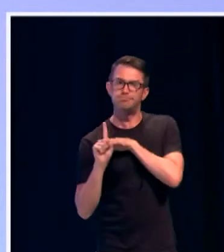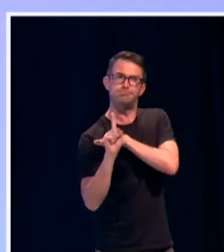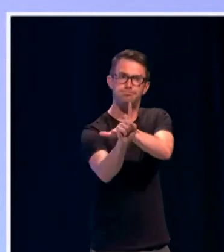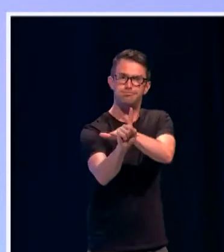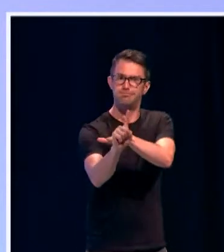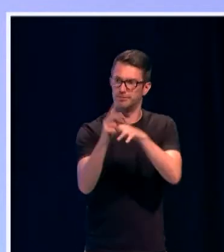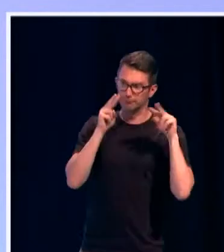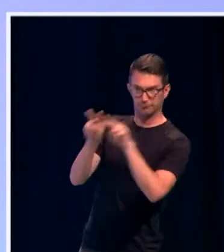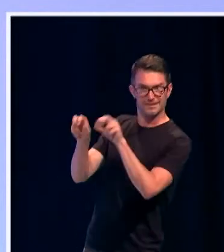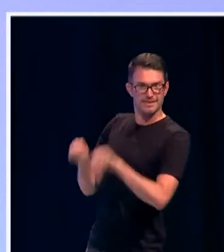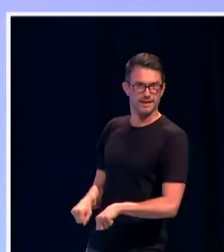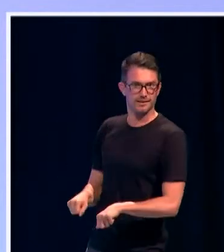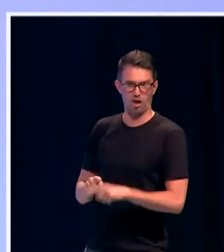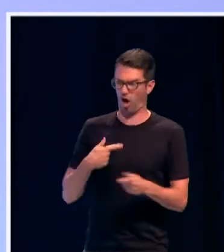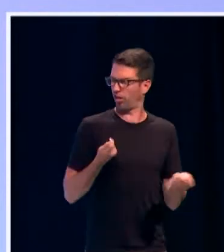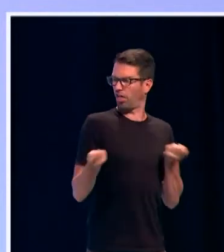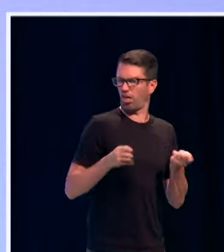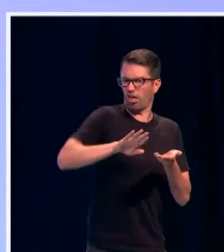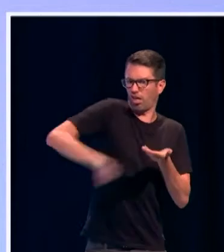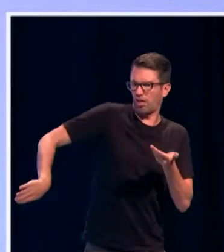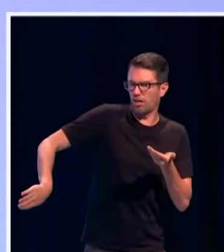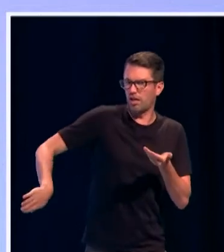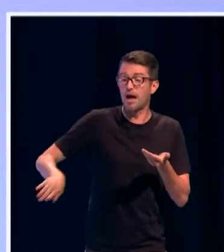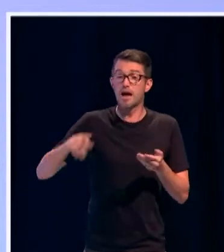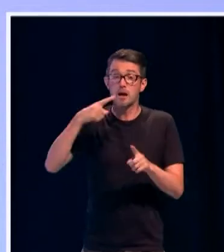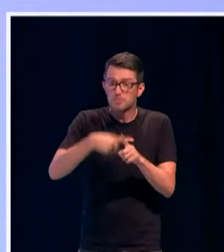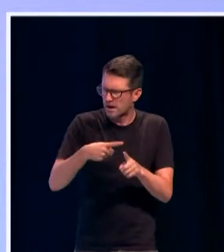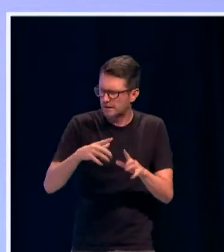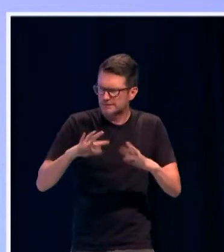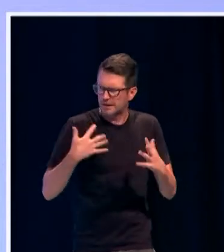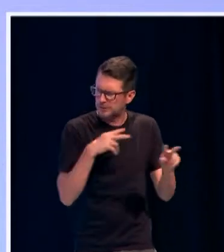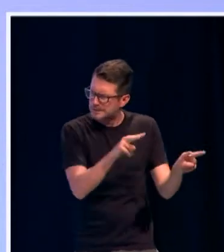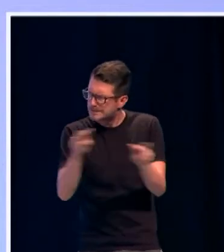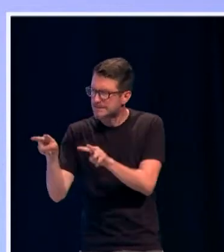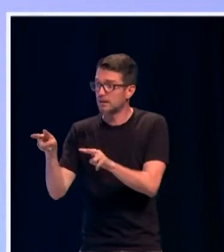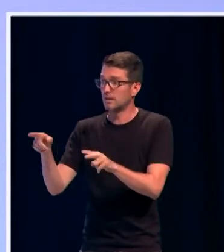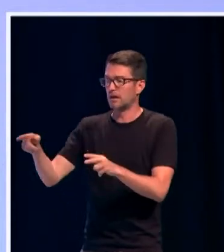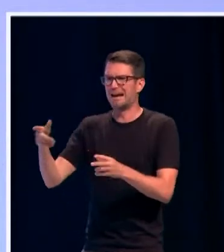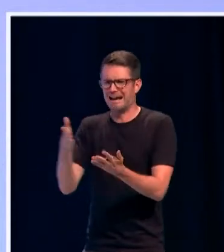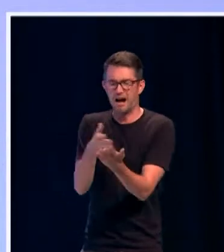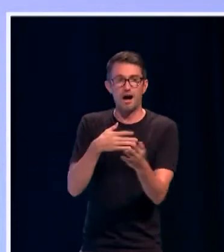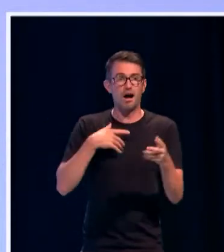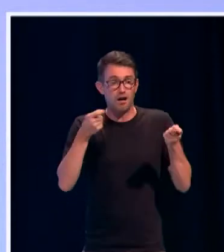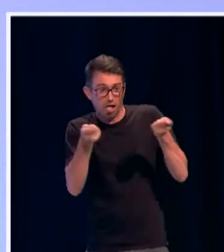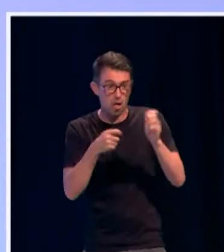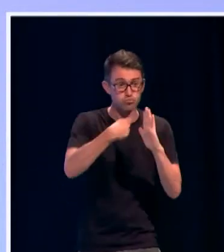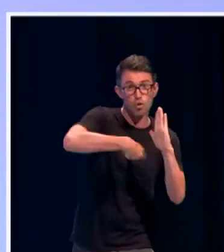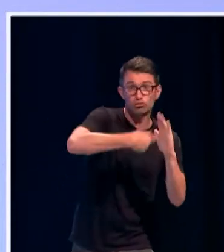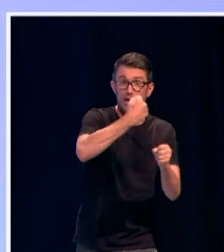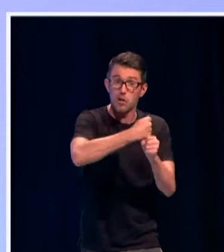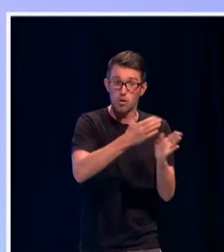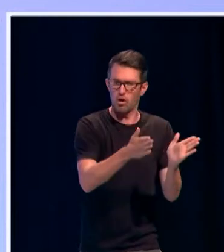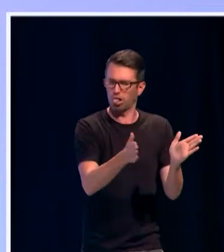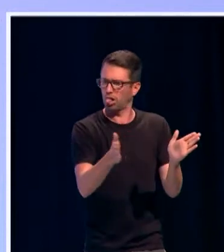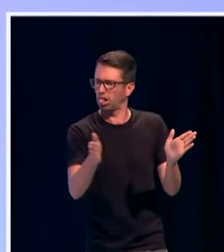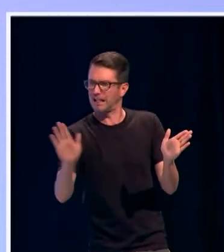provide is provided indirectly, delivered by carefully chosen strategic partners who are effective at